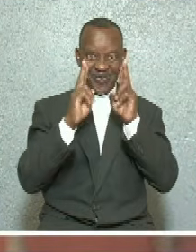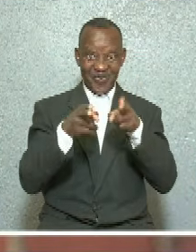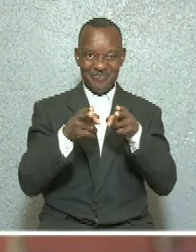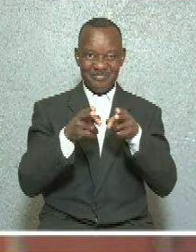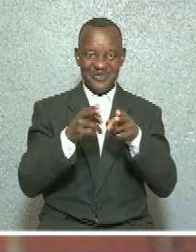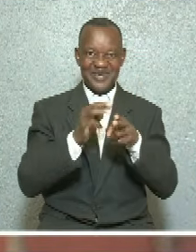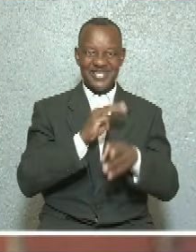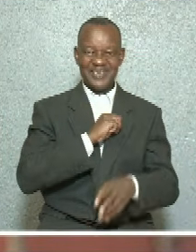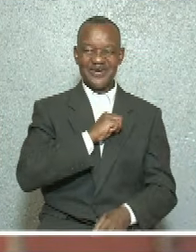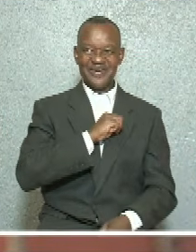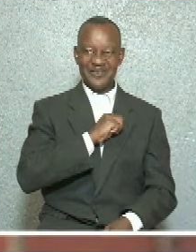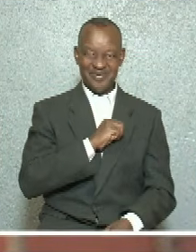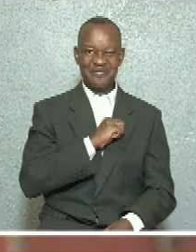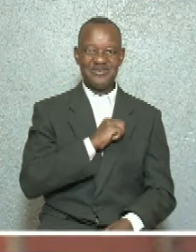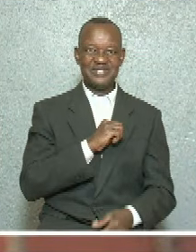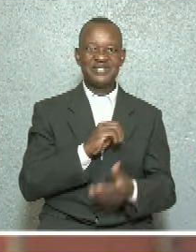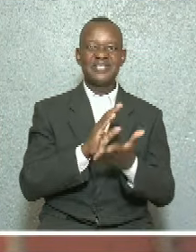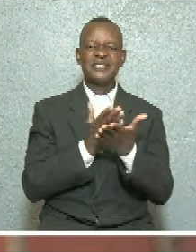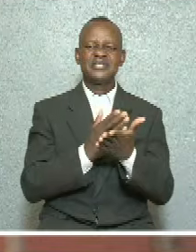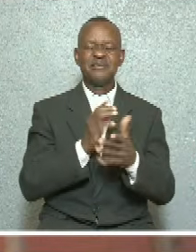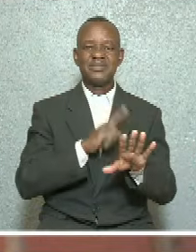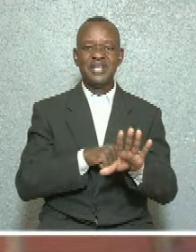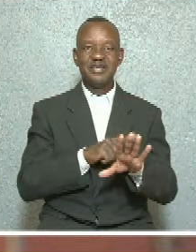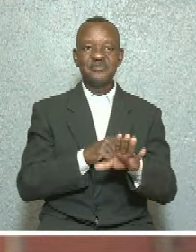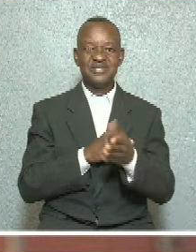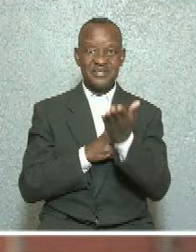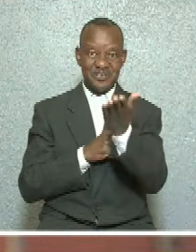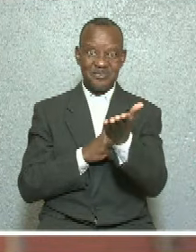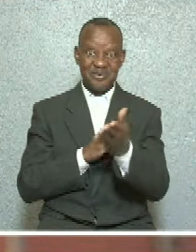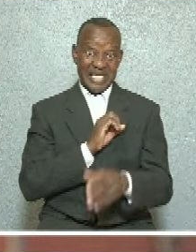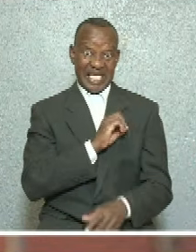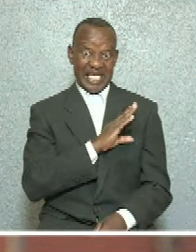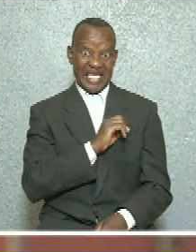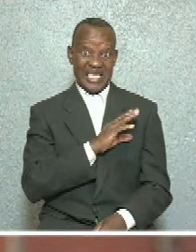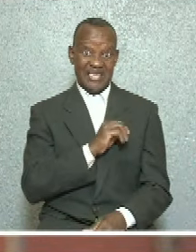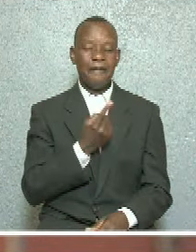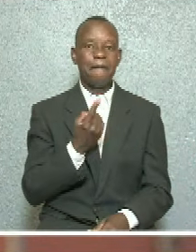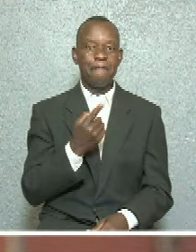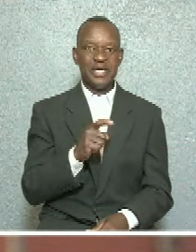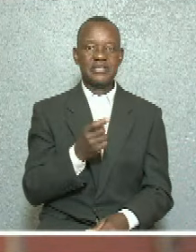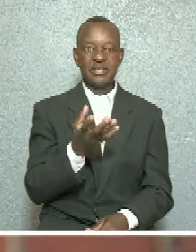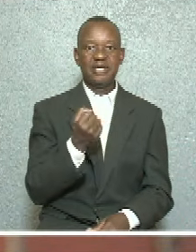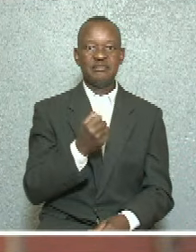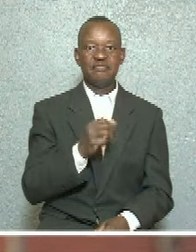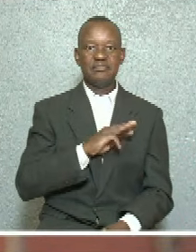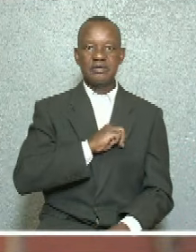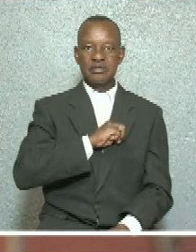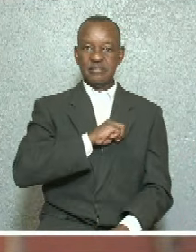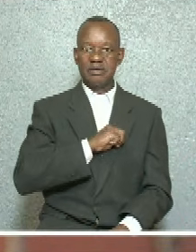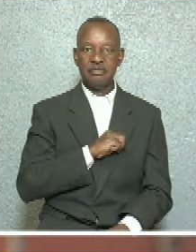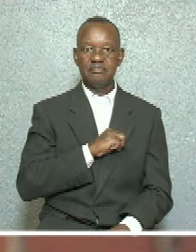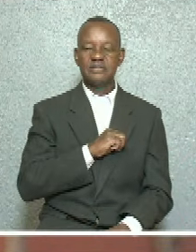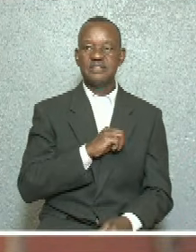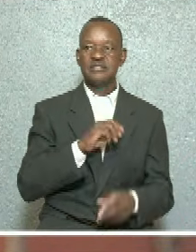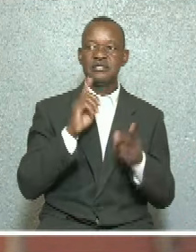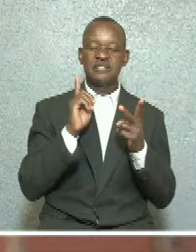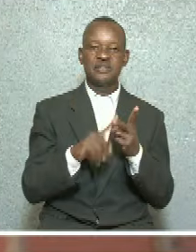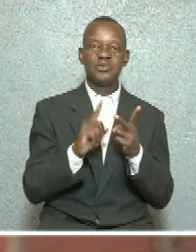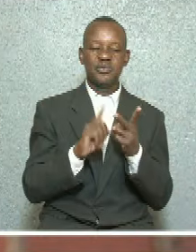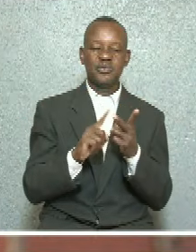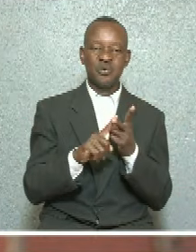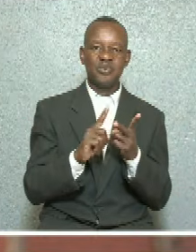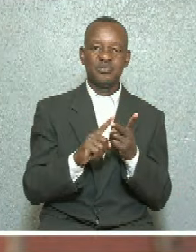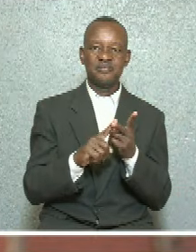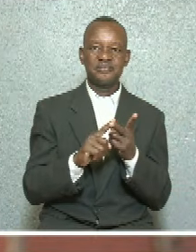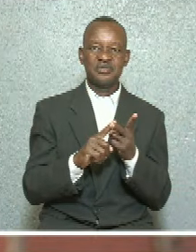to still, want to be confident. And then the second one is the spirit of